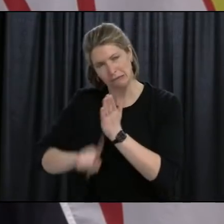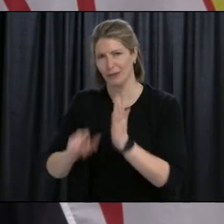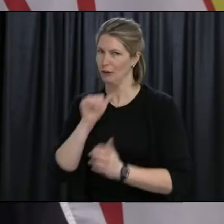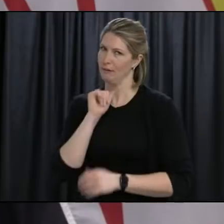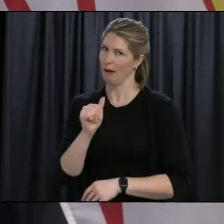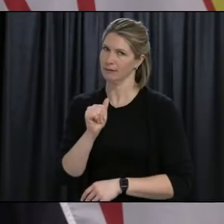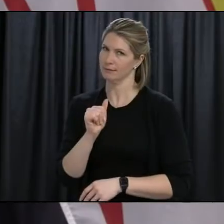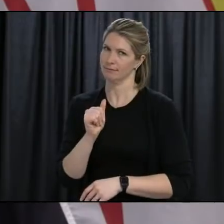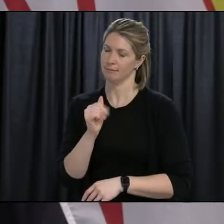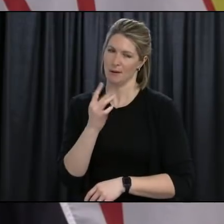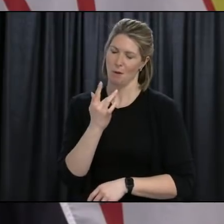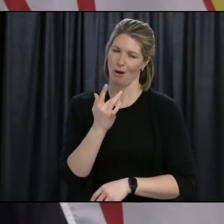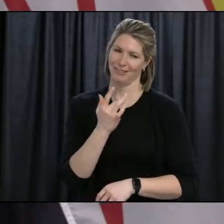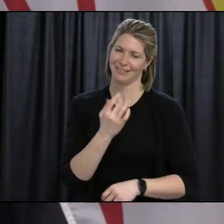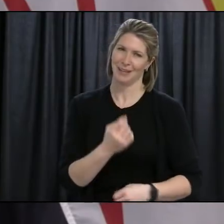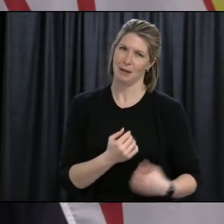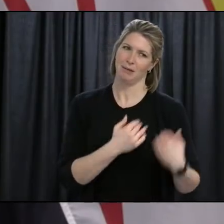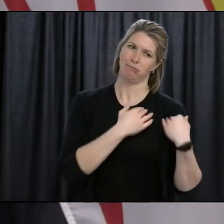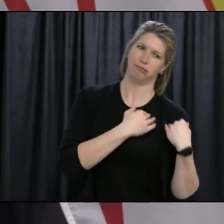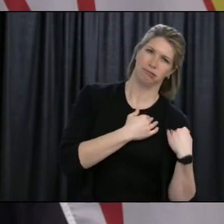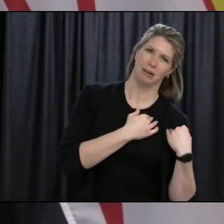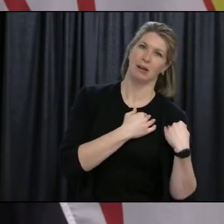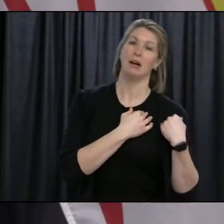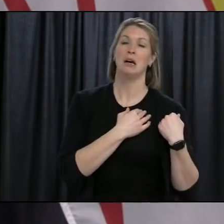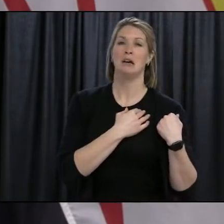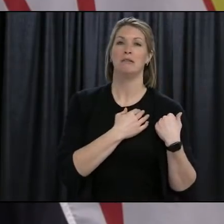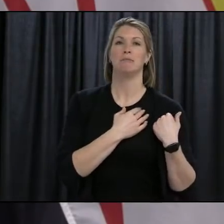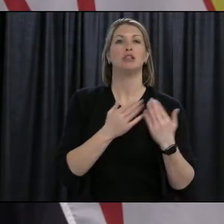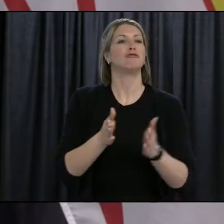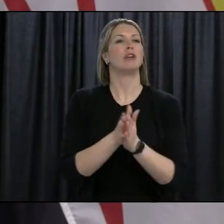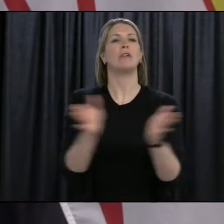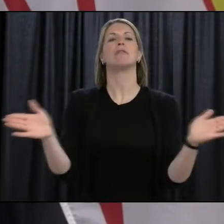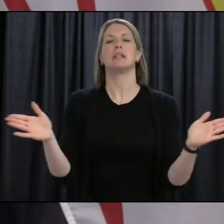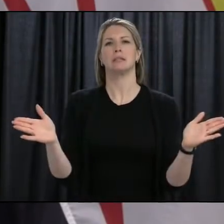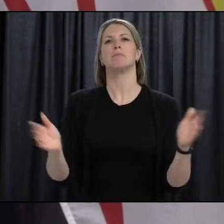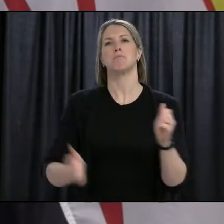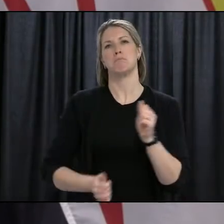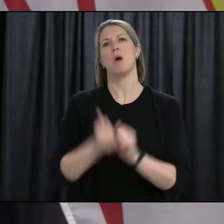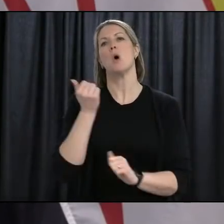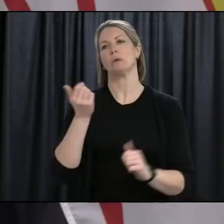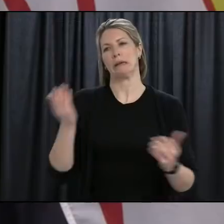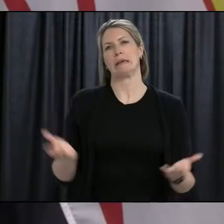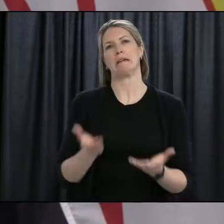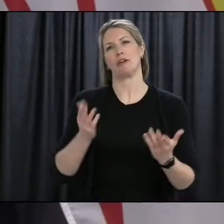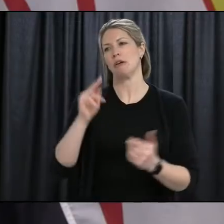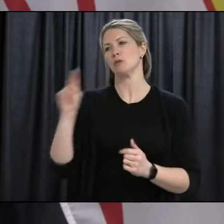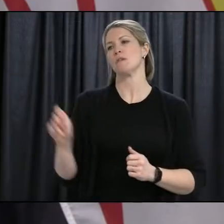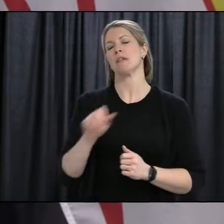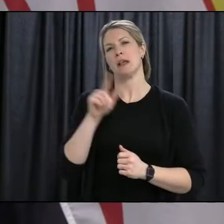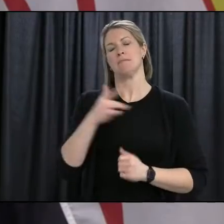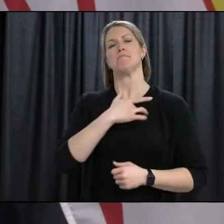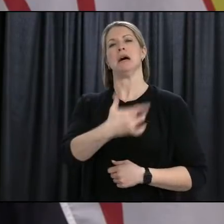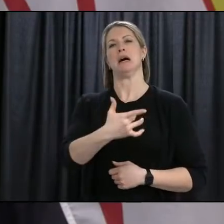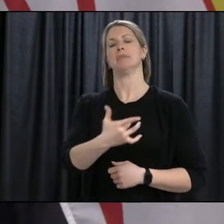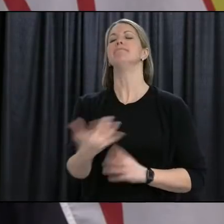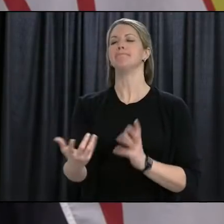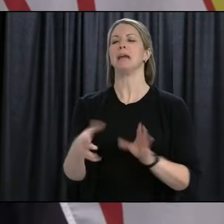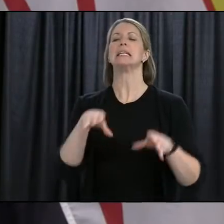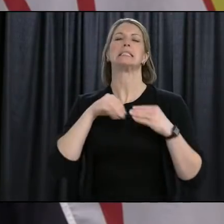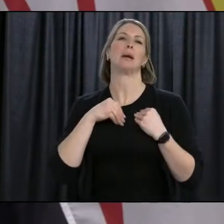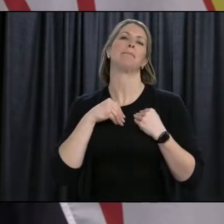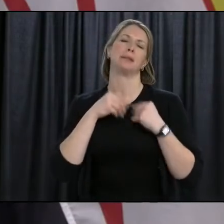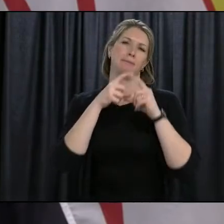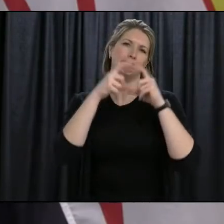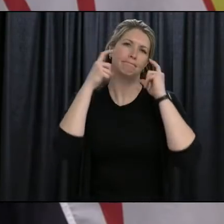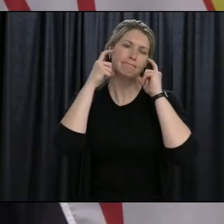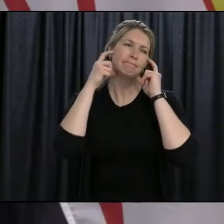know, it's, I've certainly seen good compliance with mask wearing. And even before the outbreak, I felt there was good compliance whenever